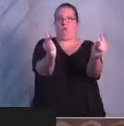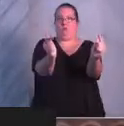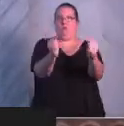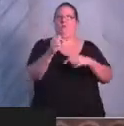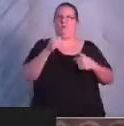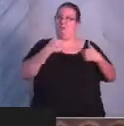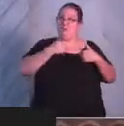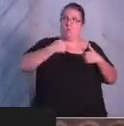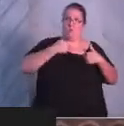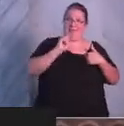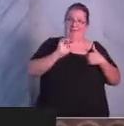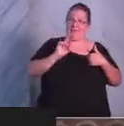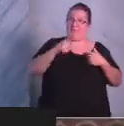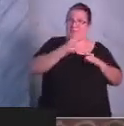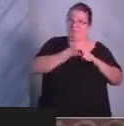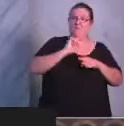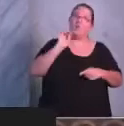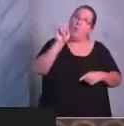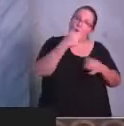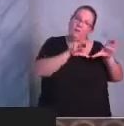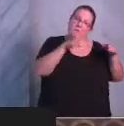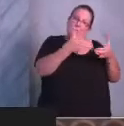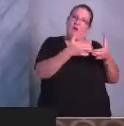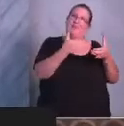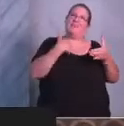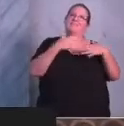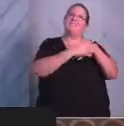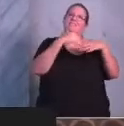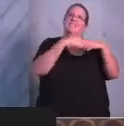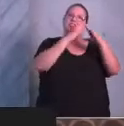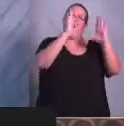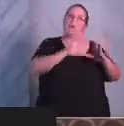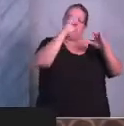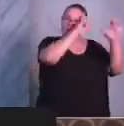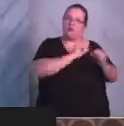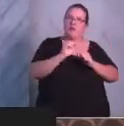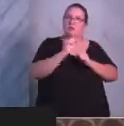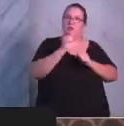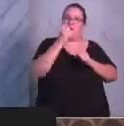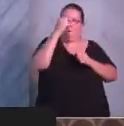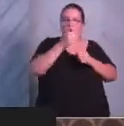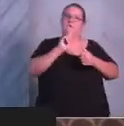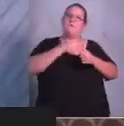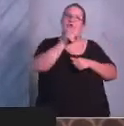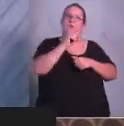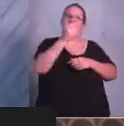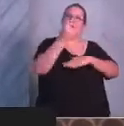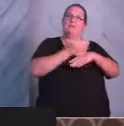the only party that has an Indigenous housing strategy within 100 days of being